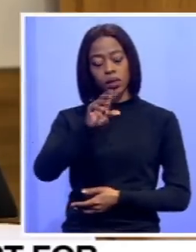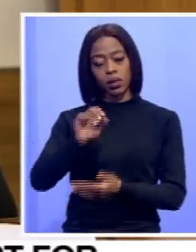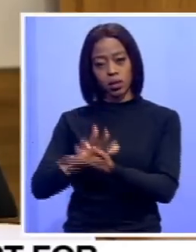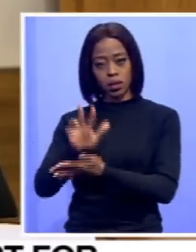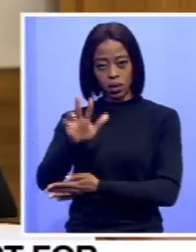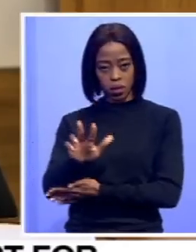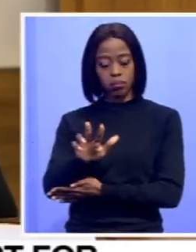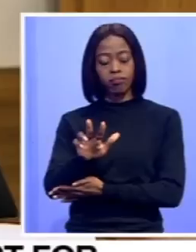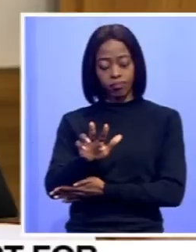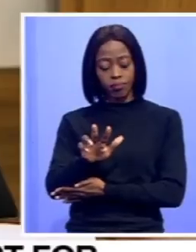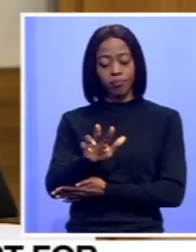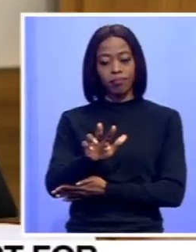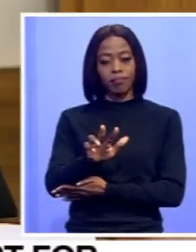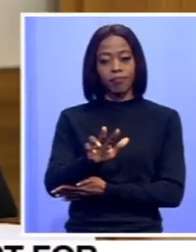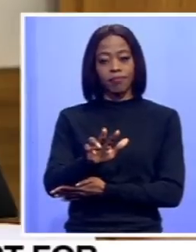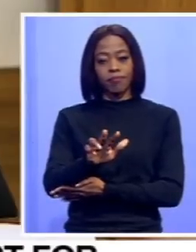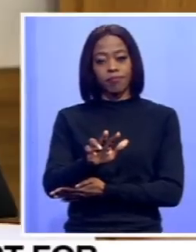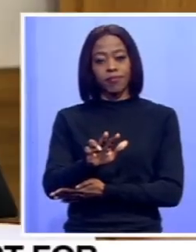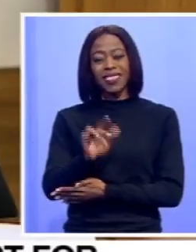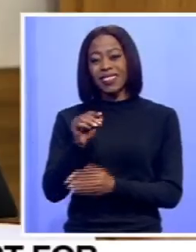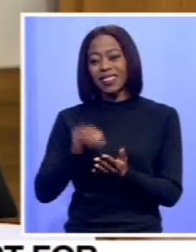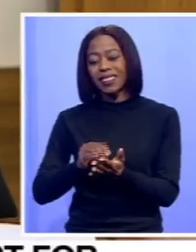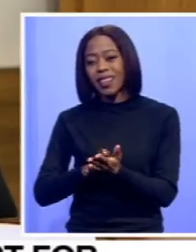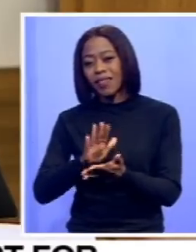04-14-2018, set